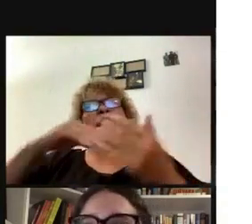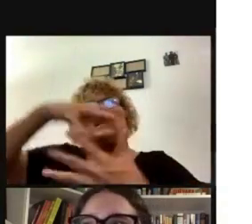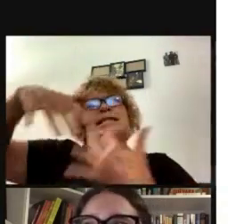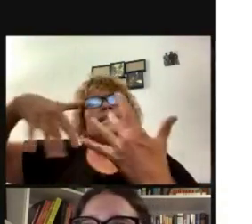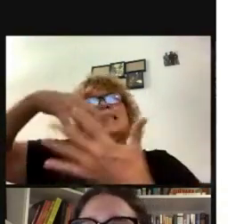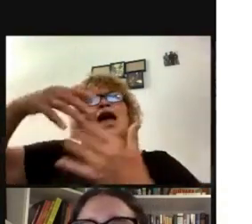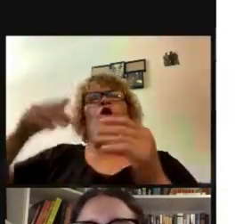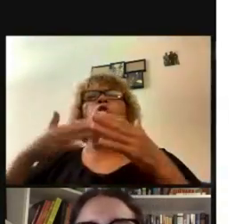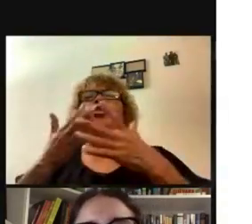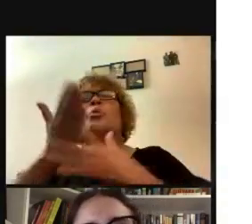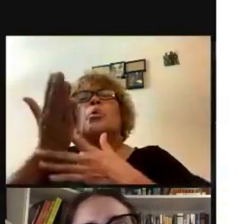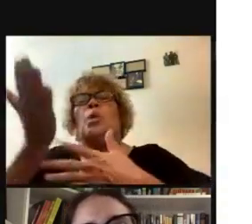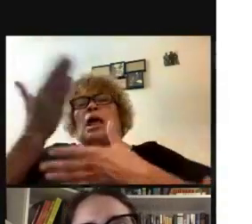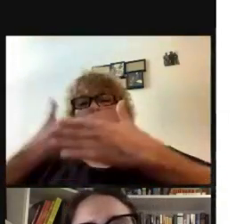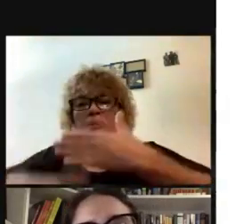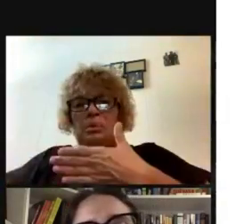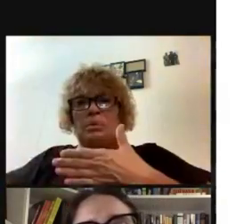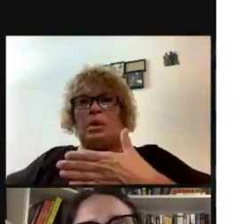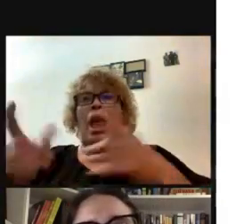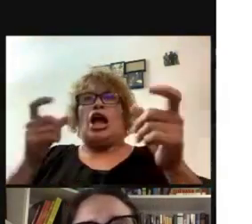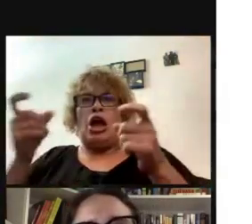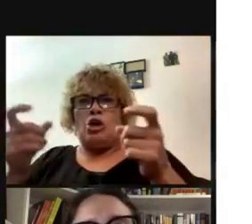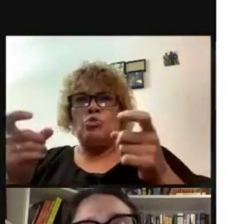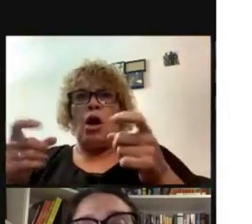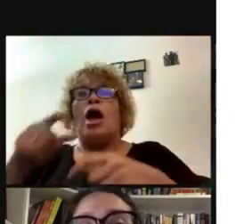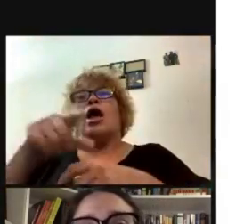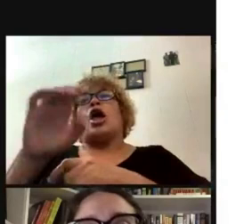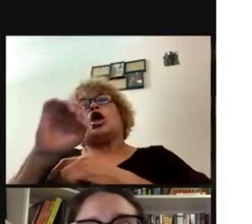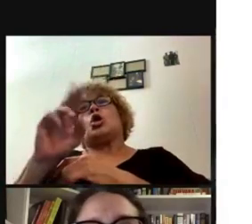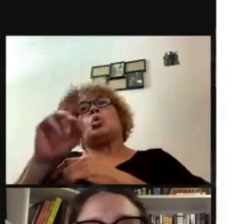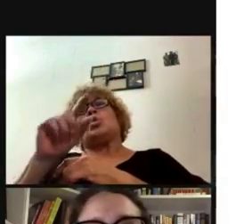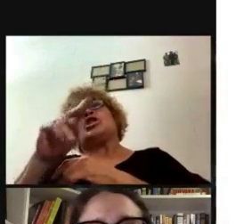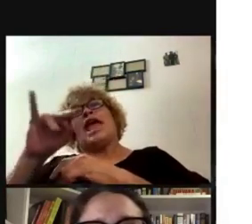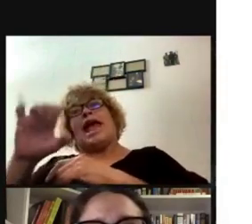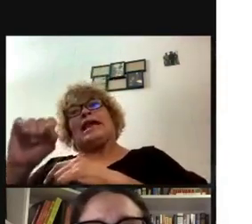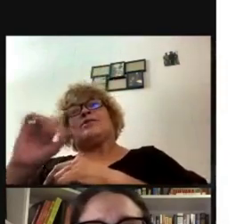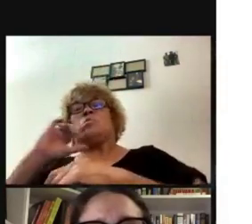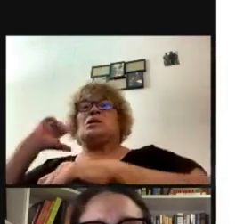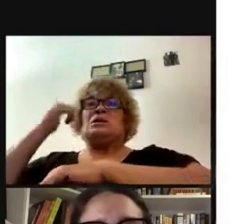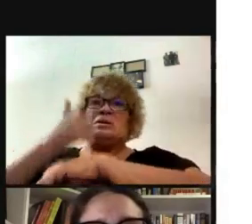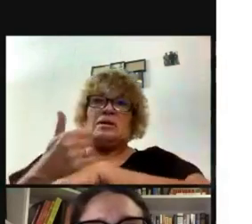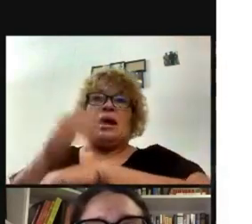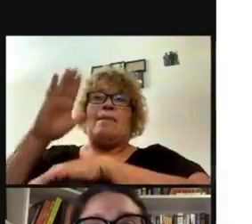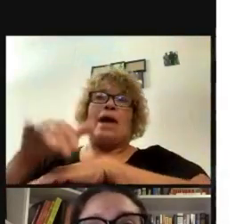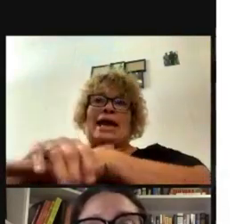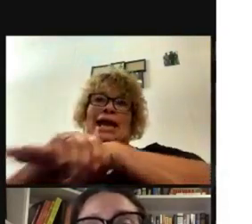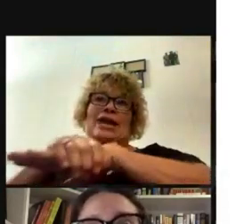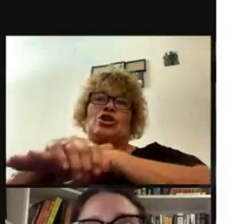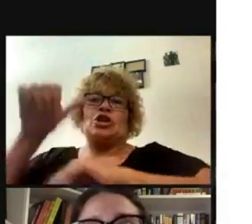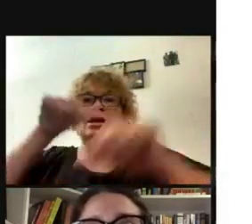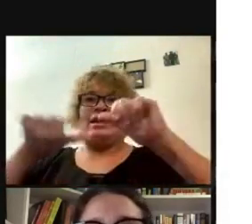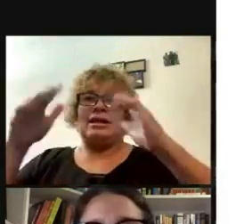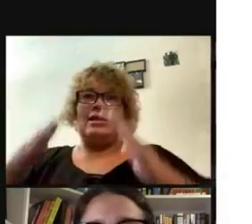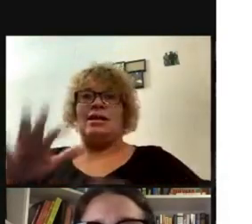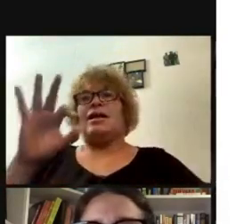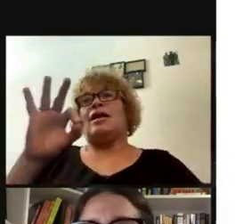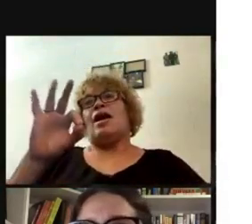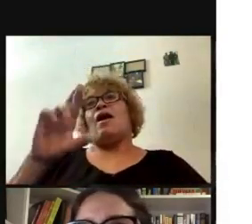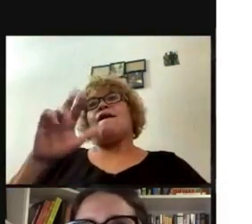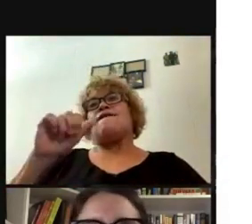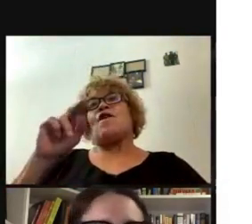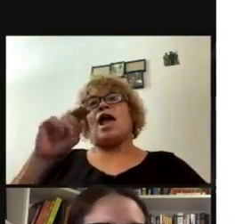control. And eugenics was established by an English scientist and statistician named Francis